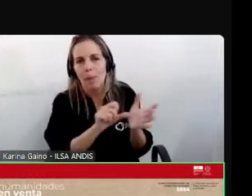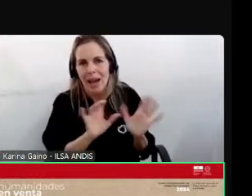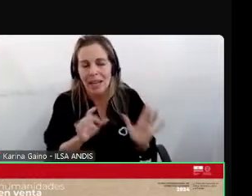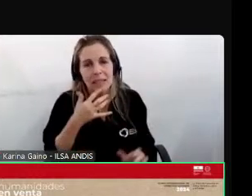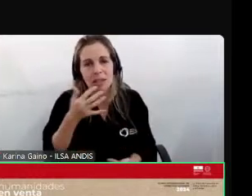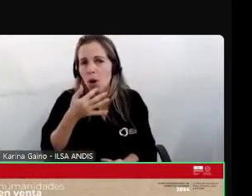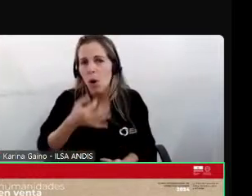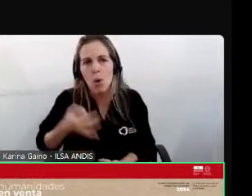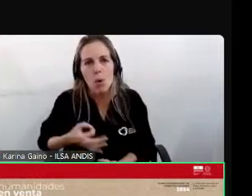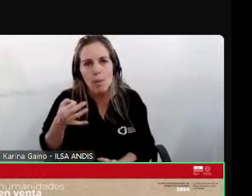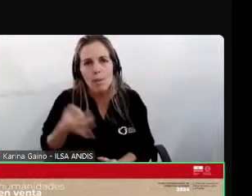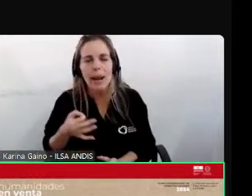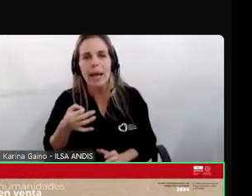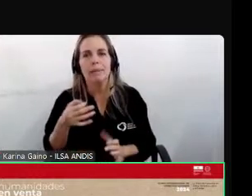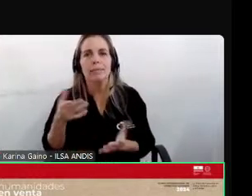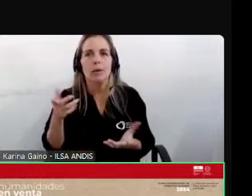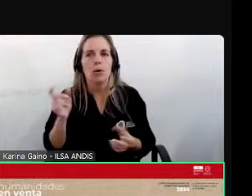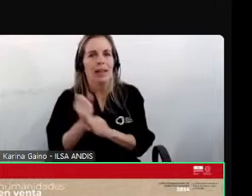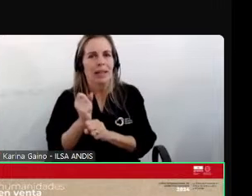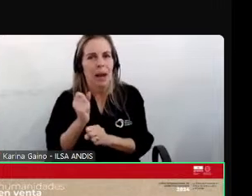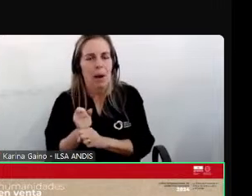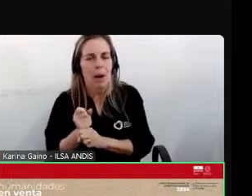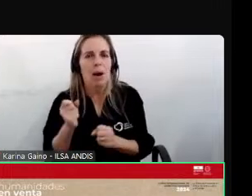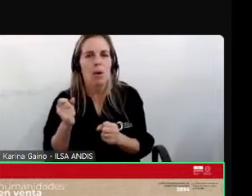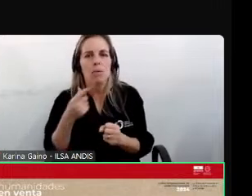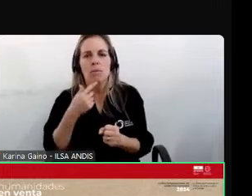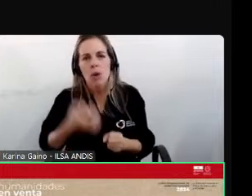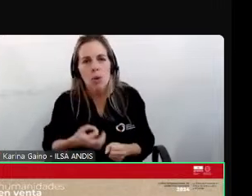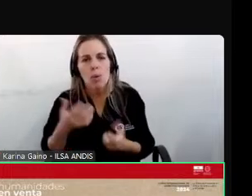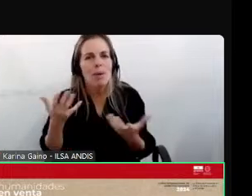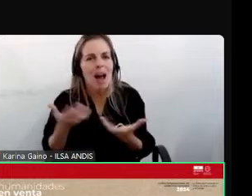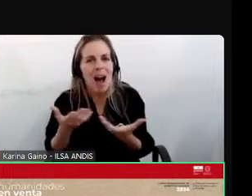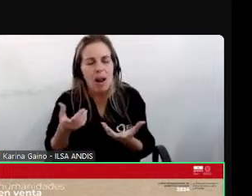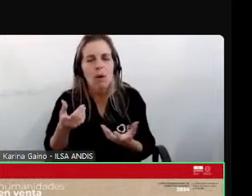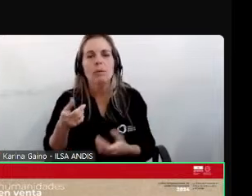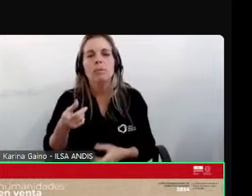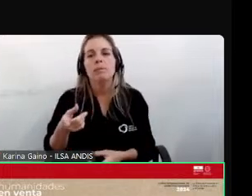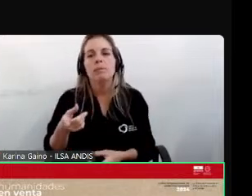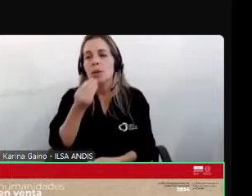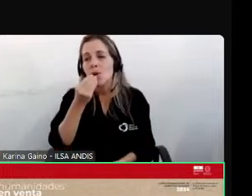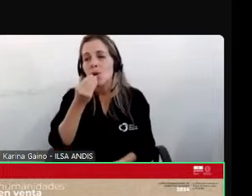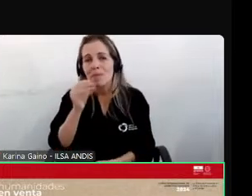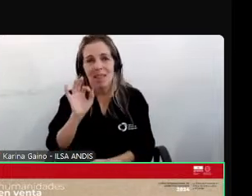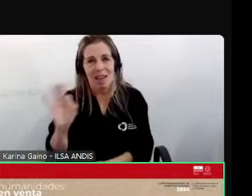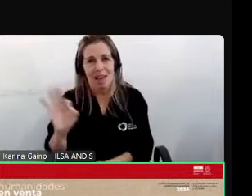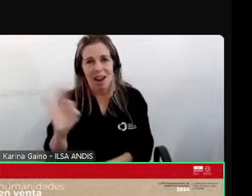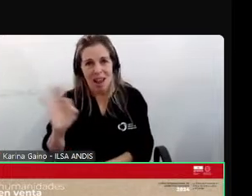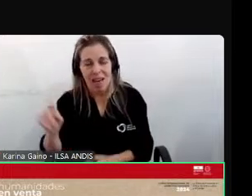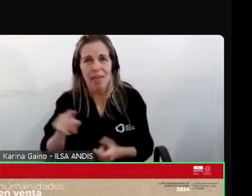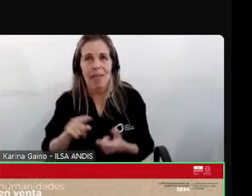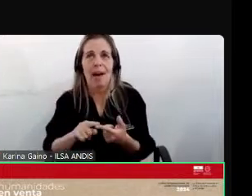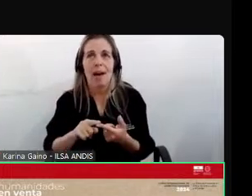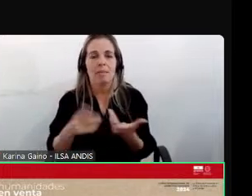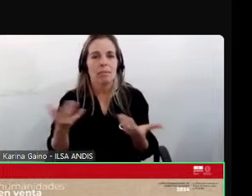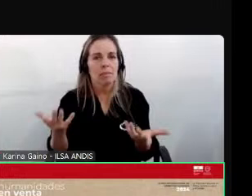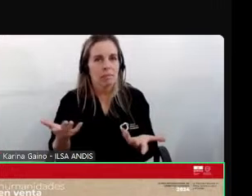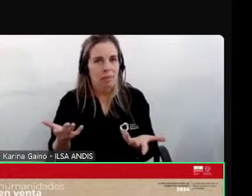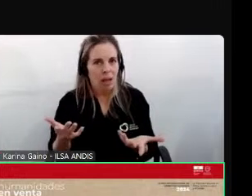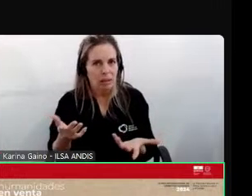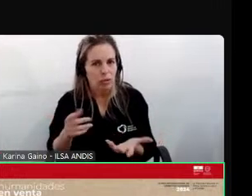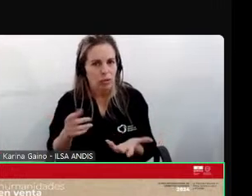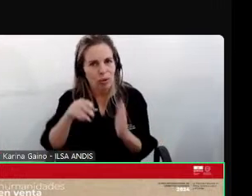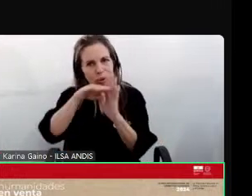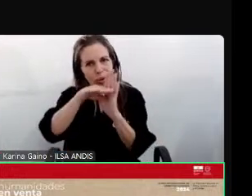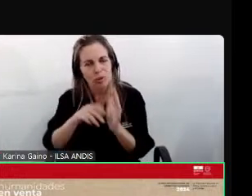of the United States, it's interesting because the US has been very critical of what they call the kafala system in United Arab Emirates and Qatar. But actually